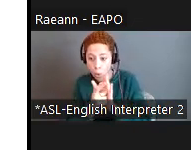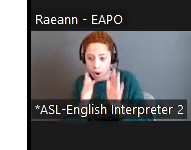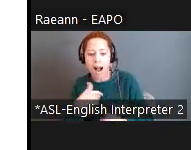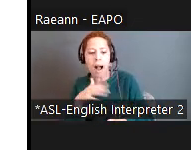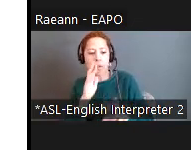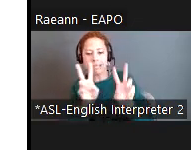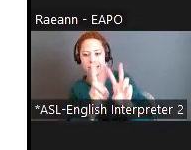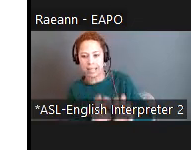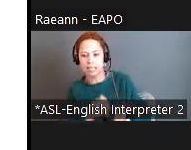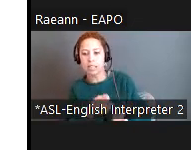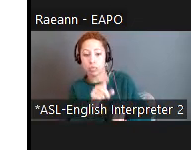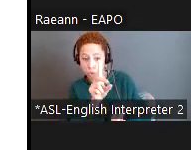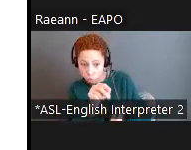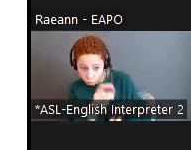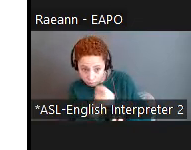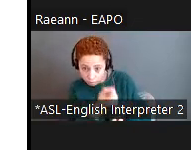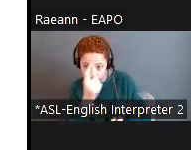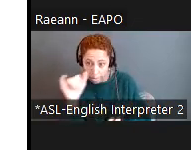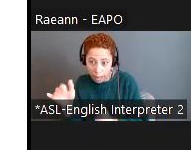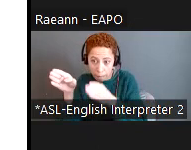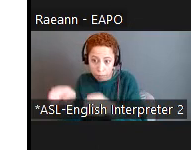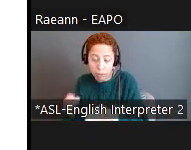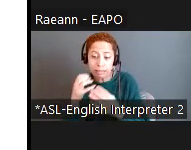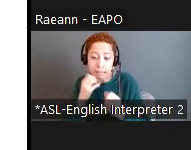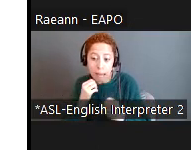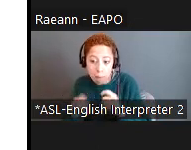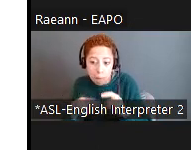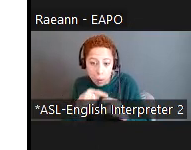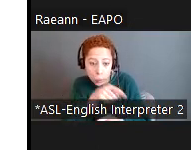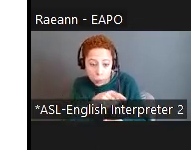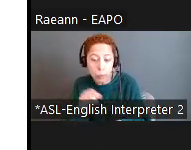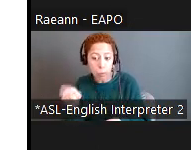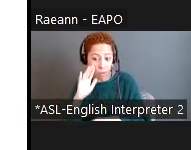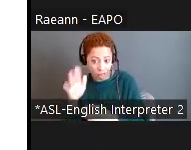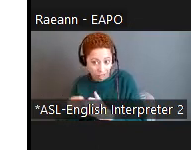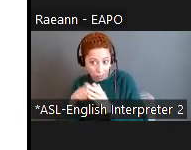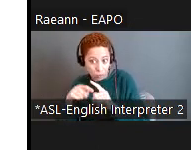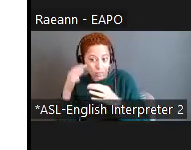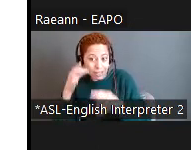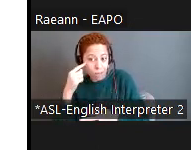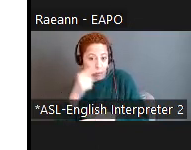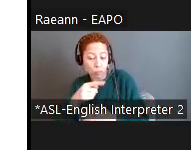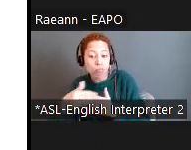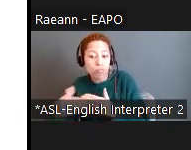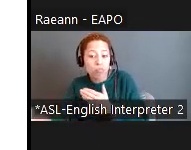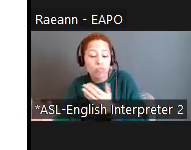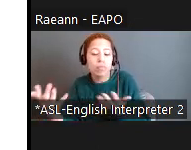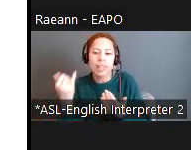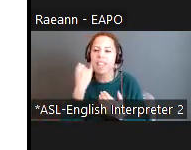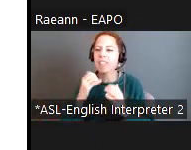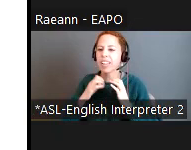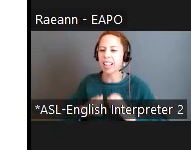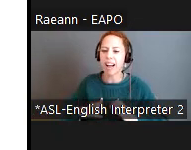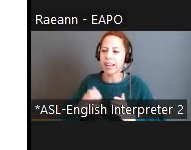you understand, does this person care about you? And are they going to have to make decisions for you? So if I have a client who says, I'm picking